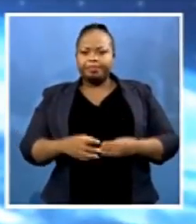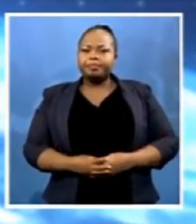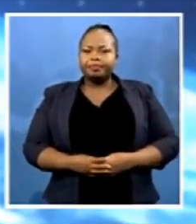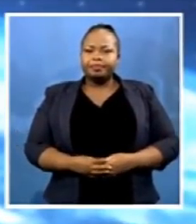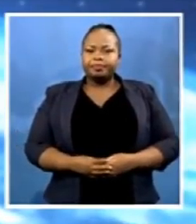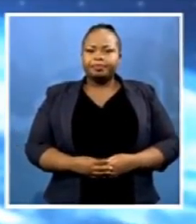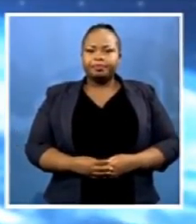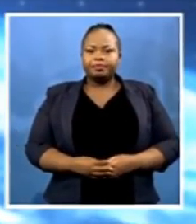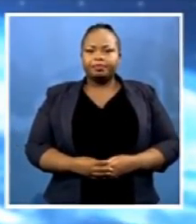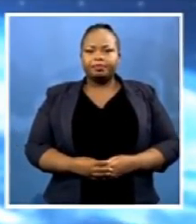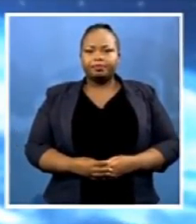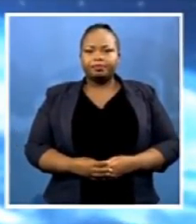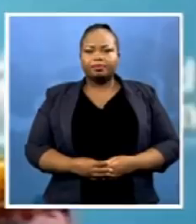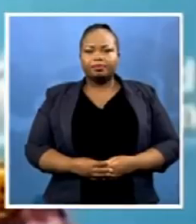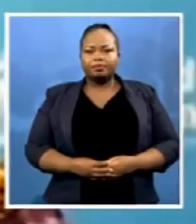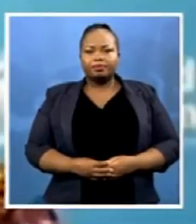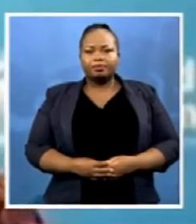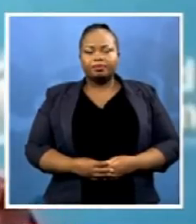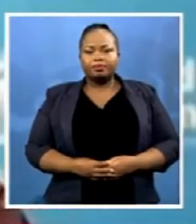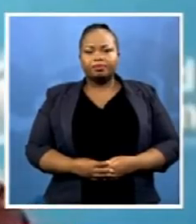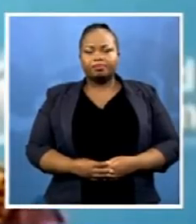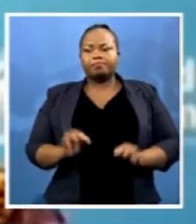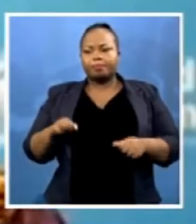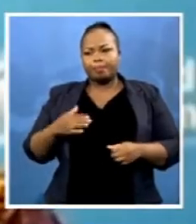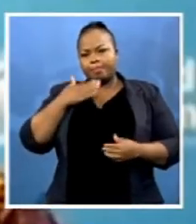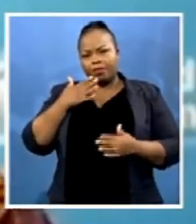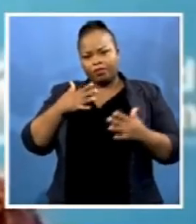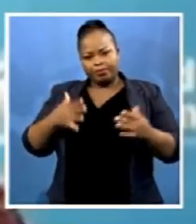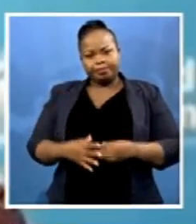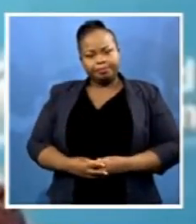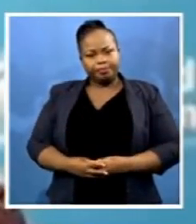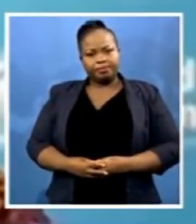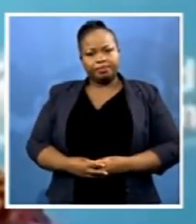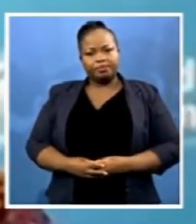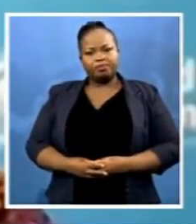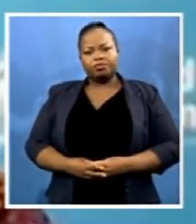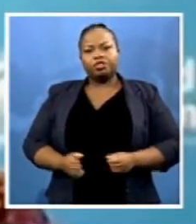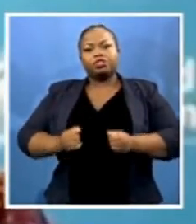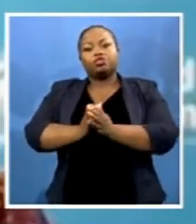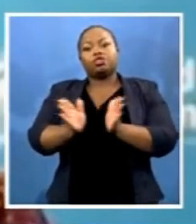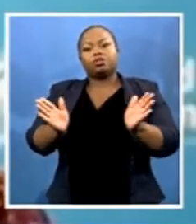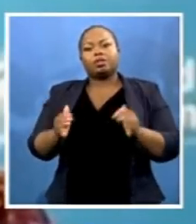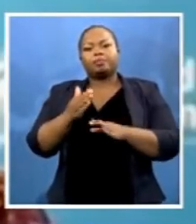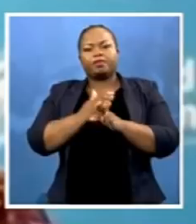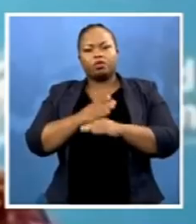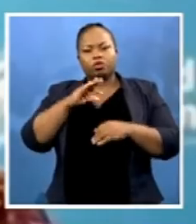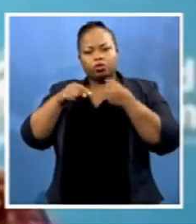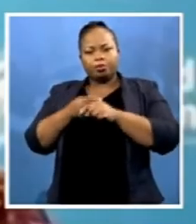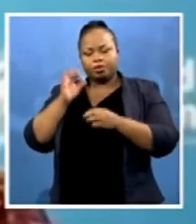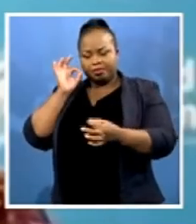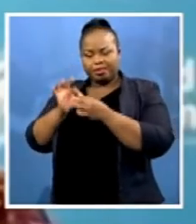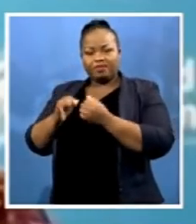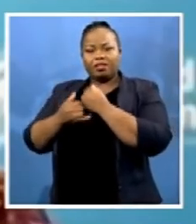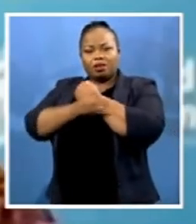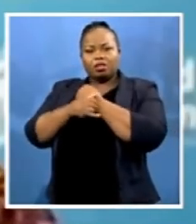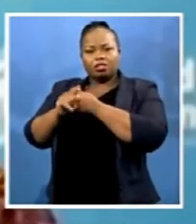Yes, thank you very much. I think I can say generally, before talking about Tanzania specifically, that we are observing